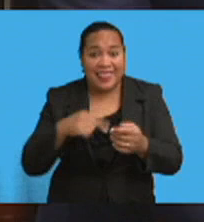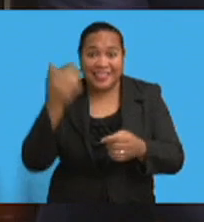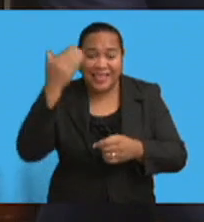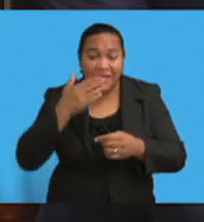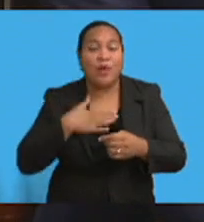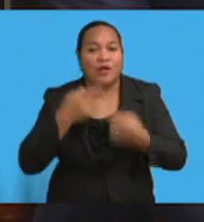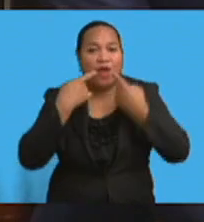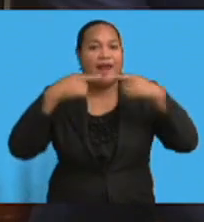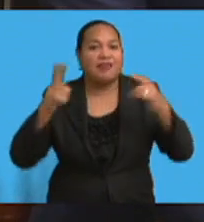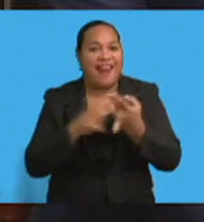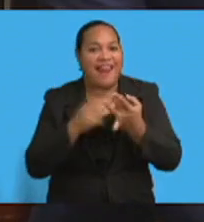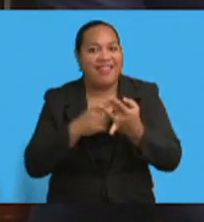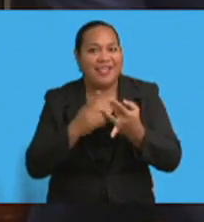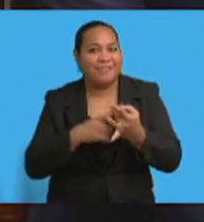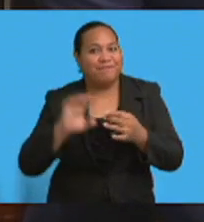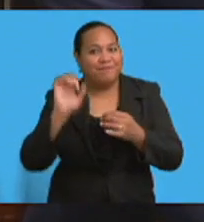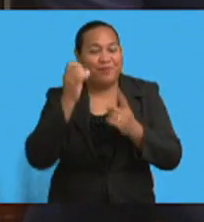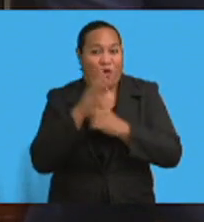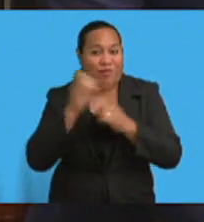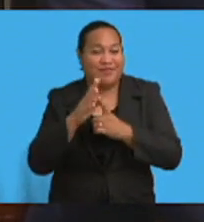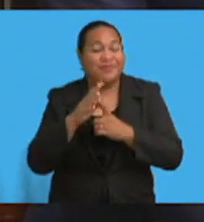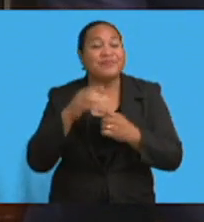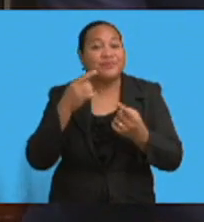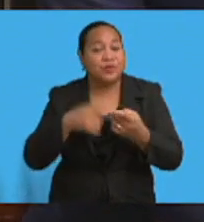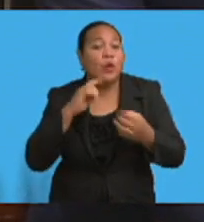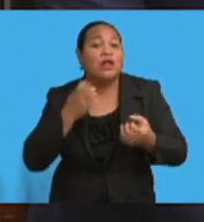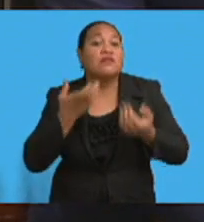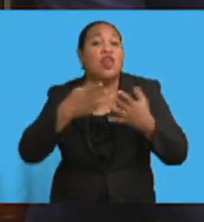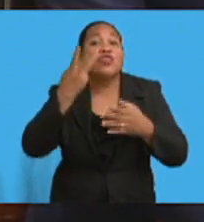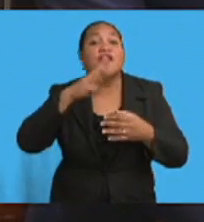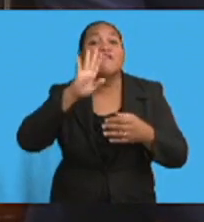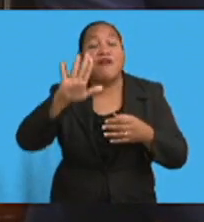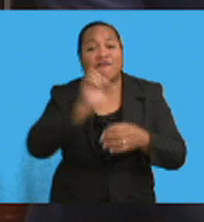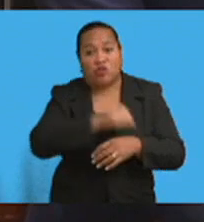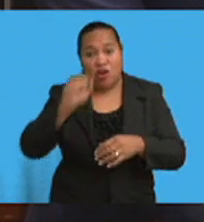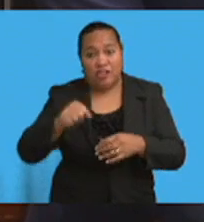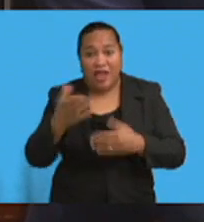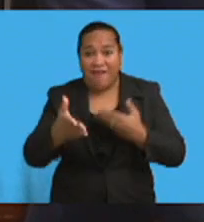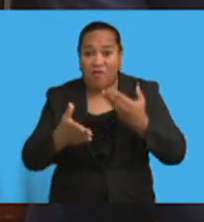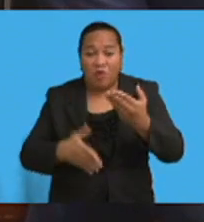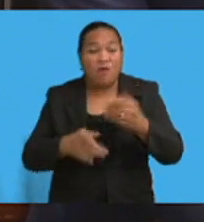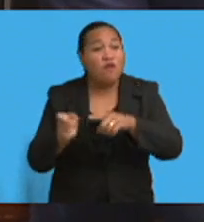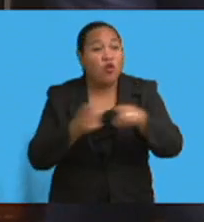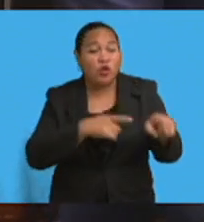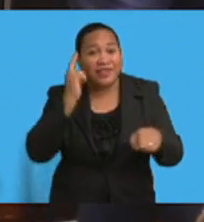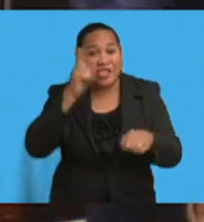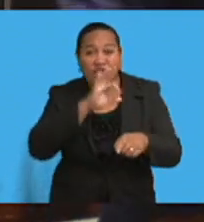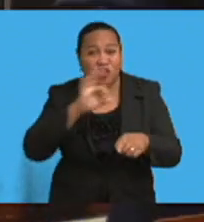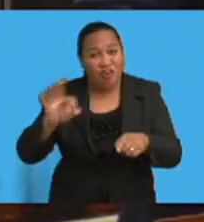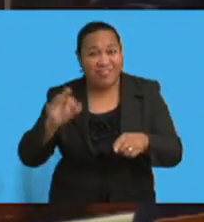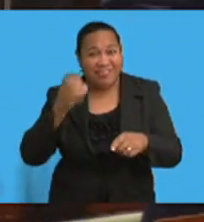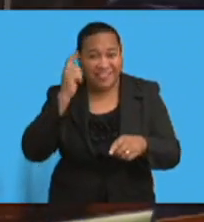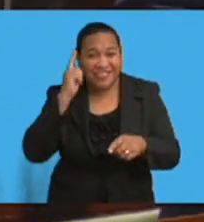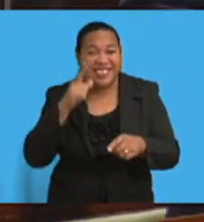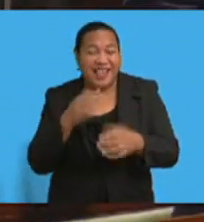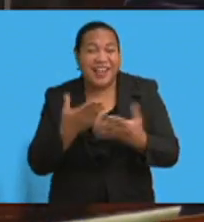announcing another landmark investment in our civil servants, as we are offering 35 scholarship awards for non-teacher civil servants, and of those,